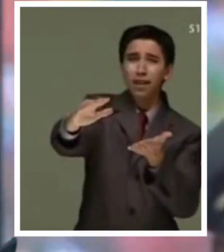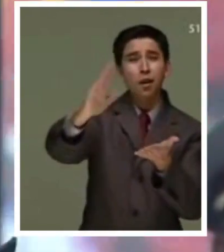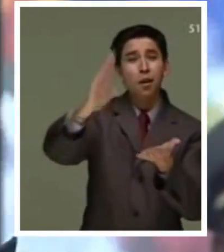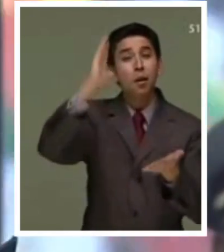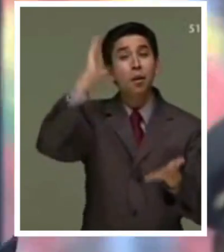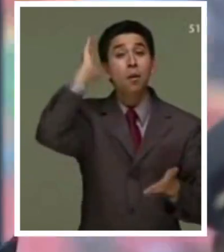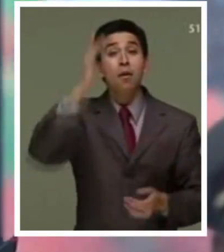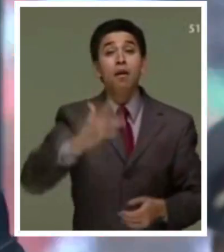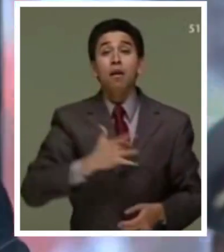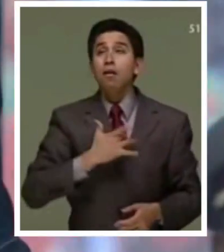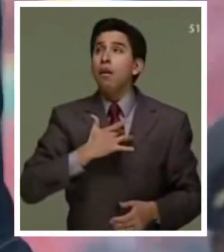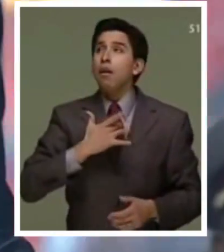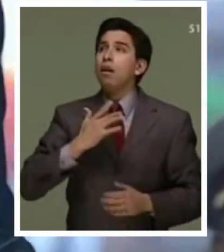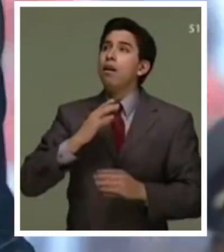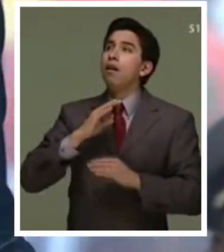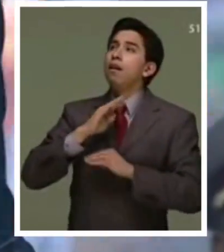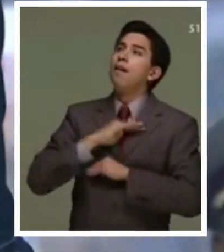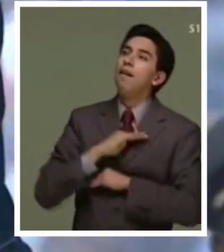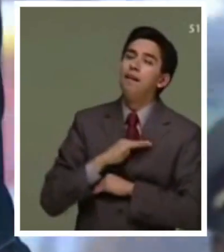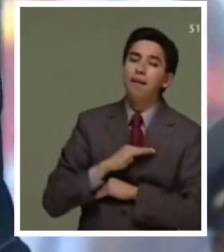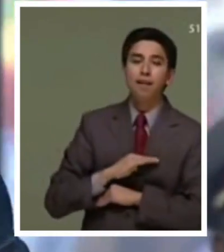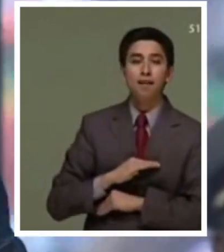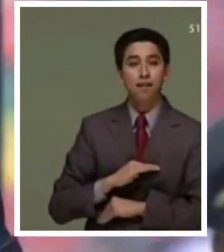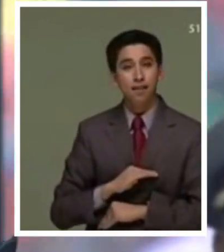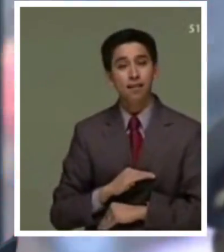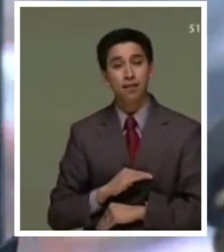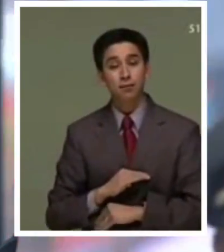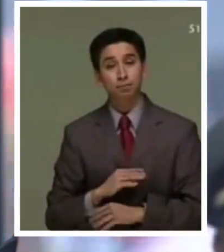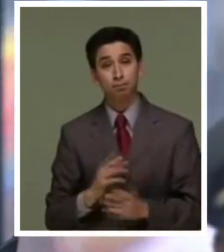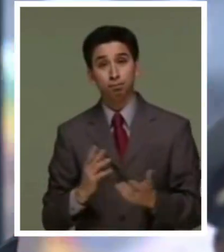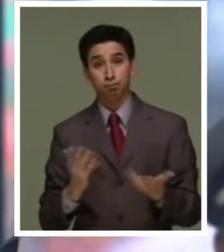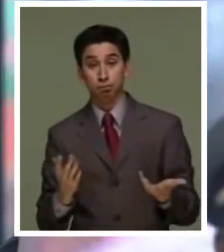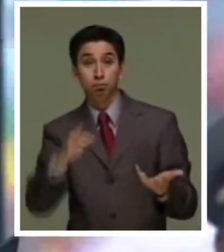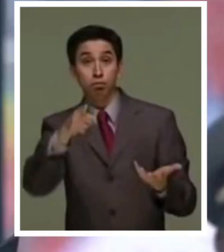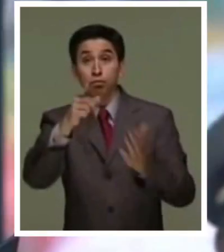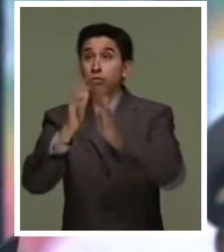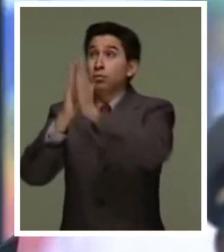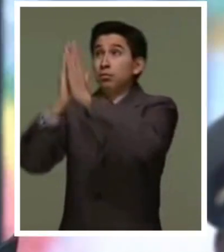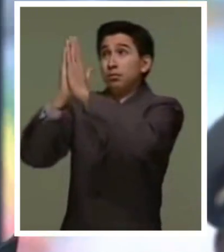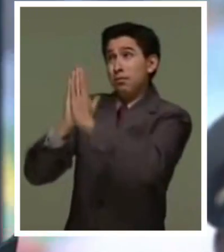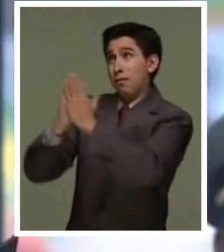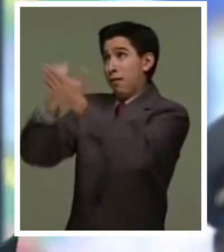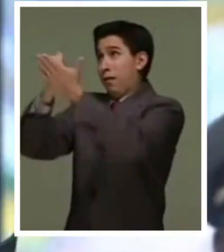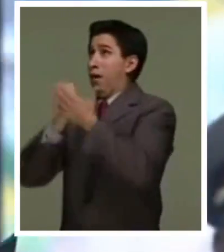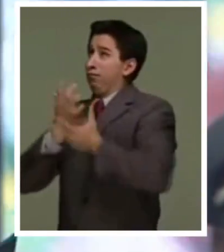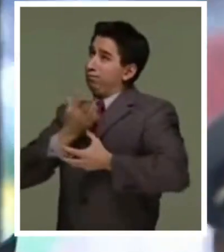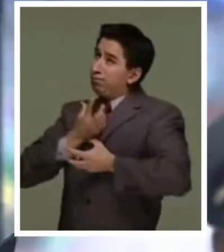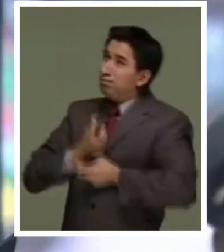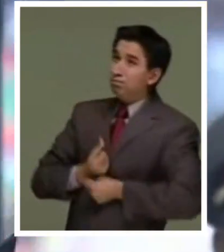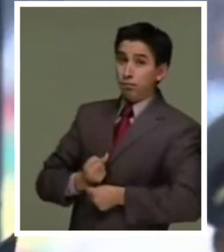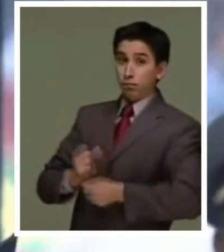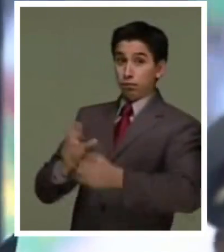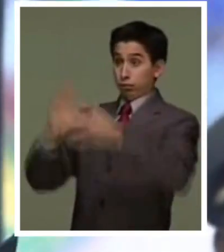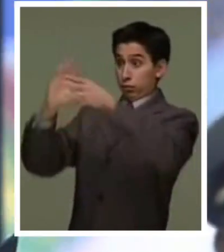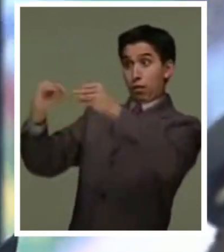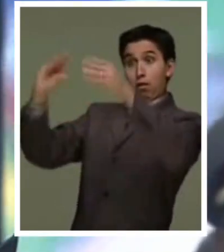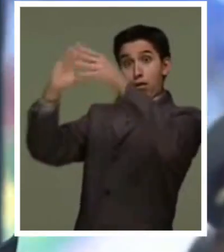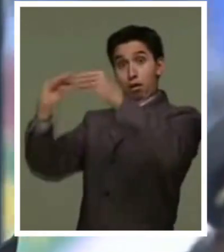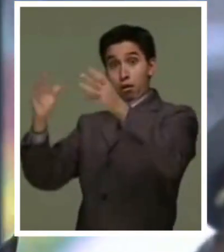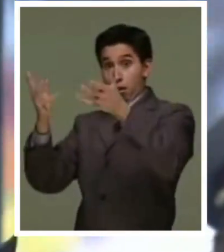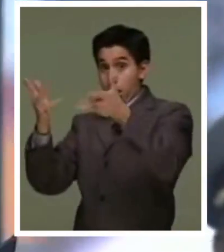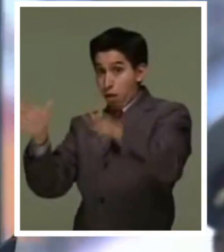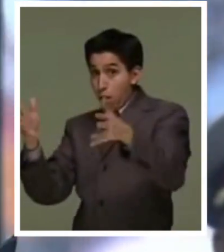I've cherished the ideal of a democratic and free society in which all persons live together in harmony and equal